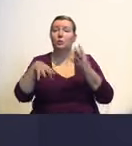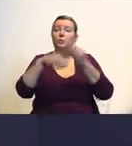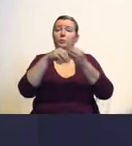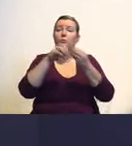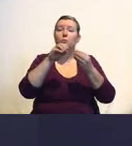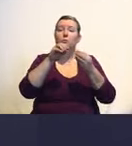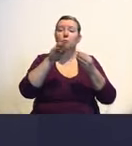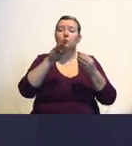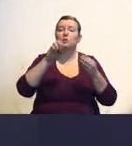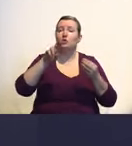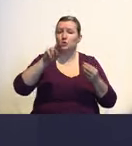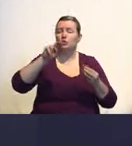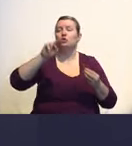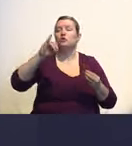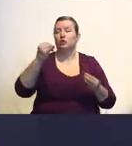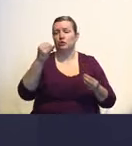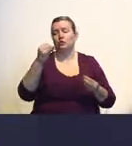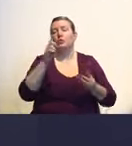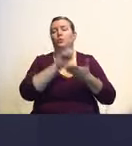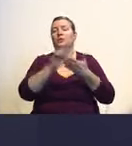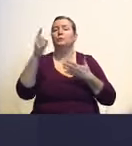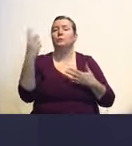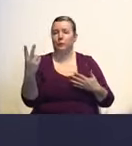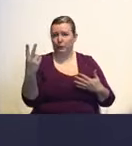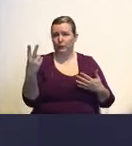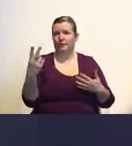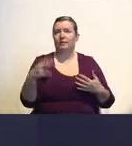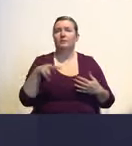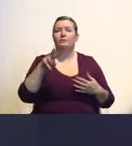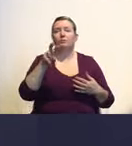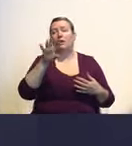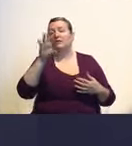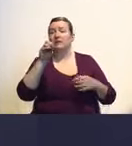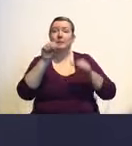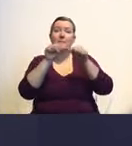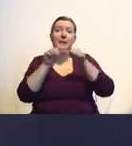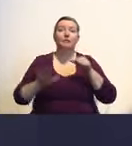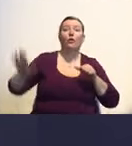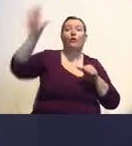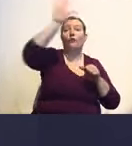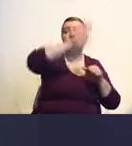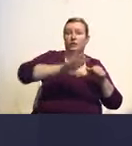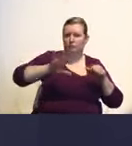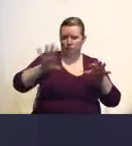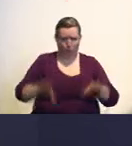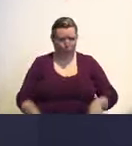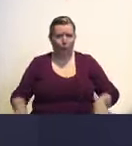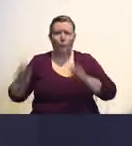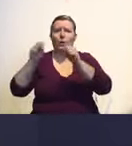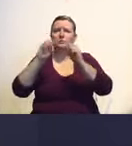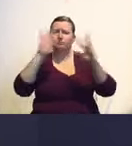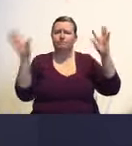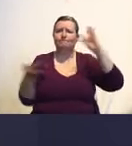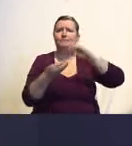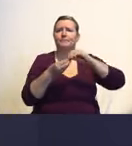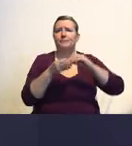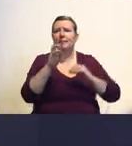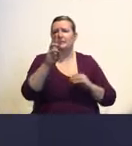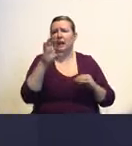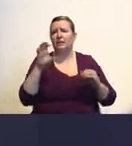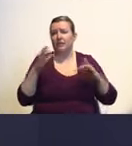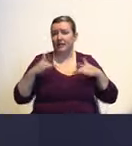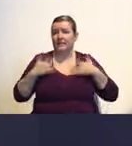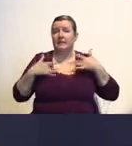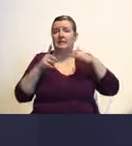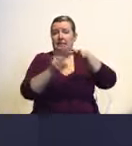Approximately 250 vaccination sites around the state will be hosting a total of nearly 600 events